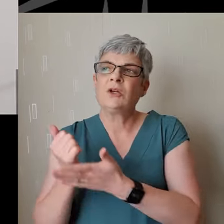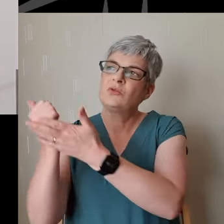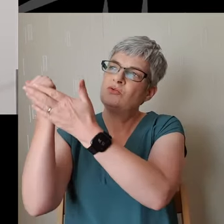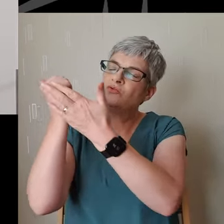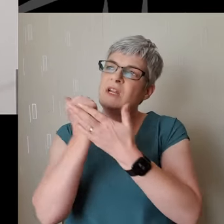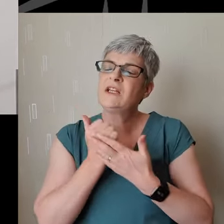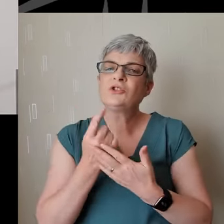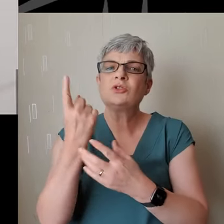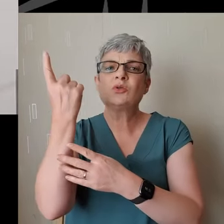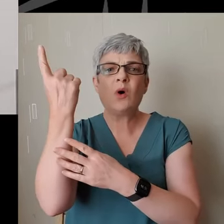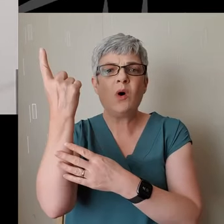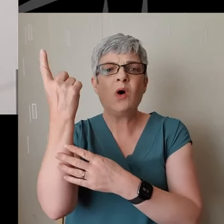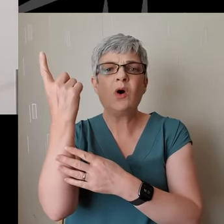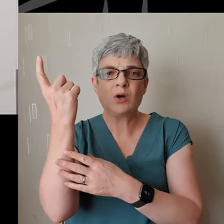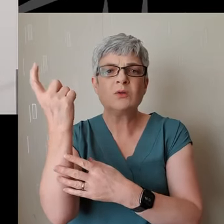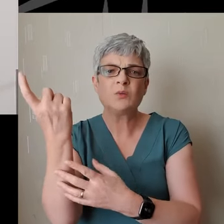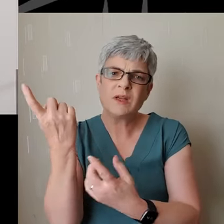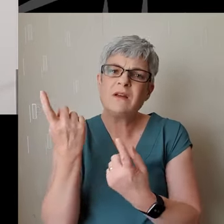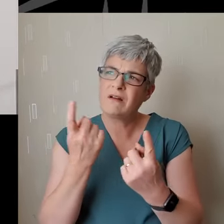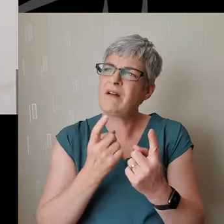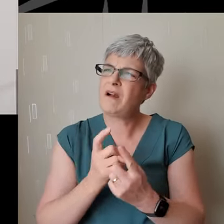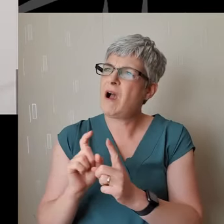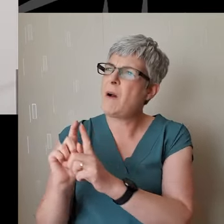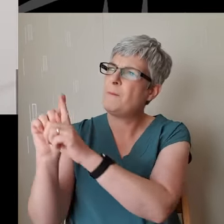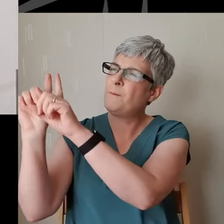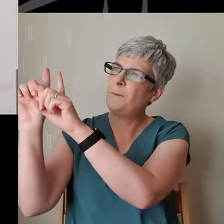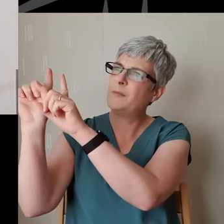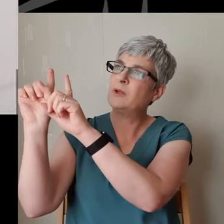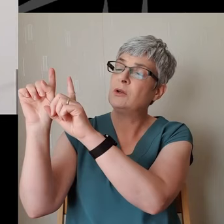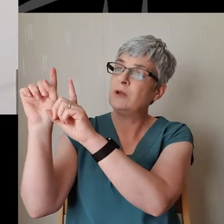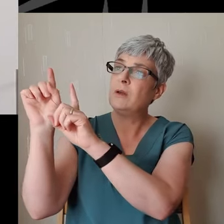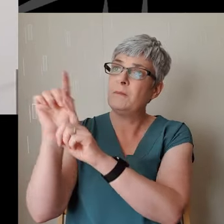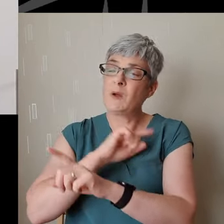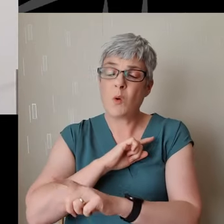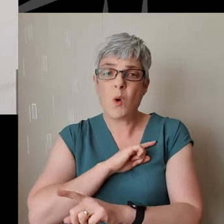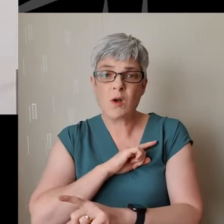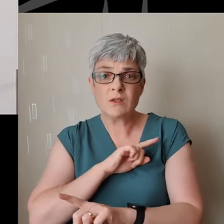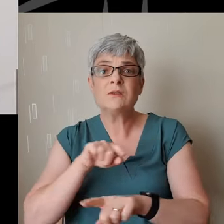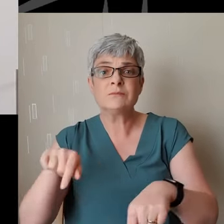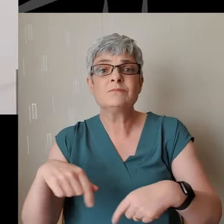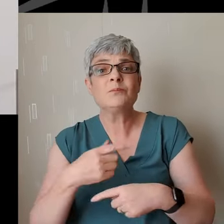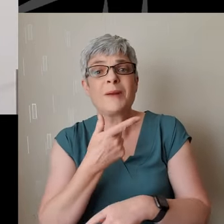Gracious God, we do come to you as people of the risen King.